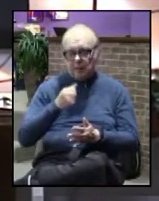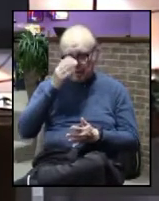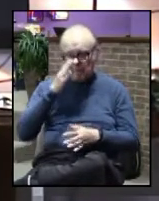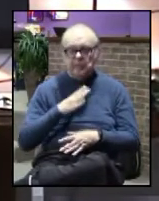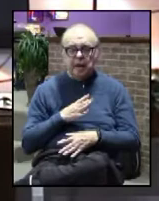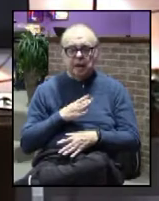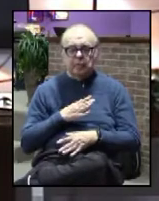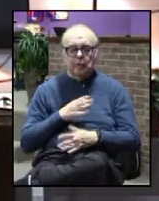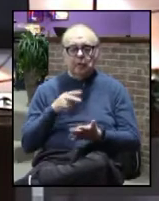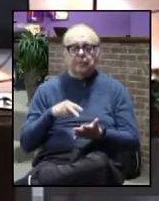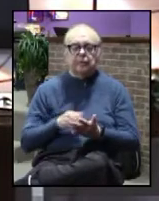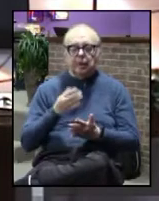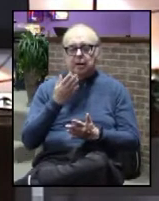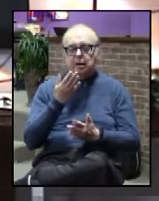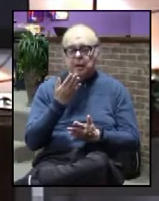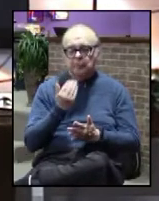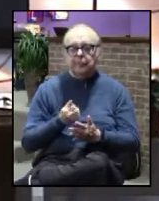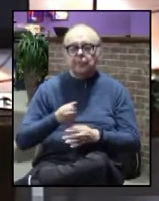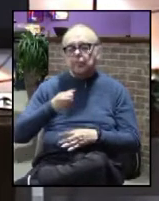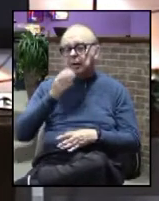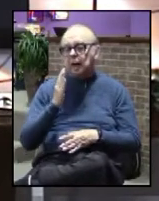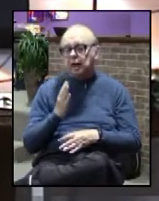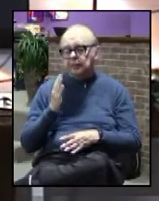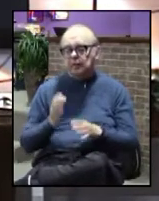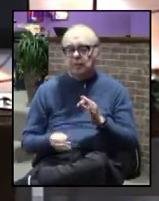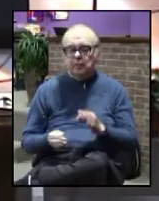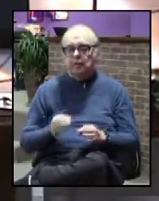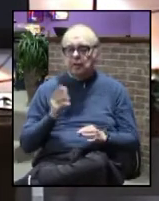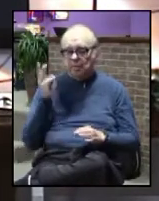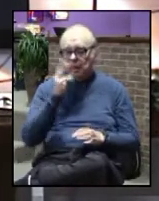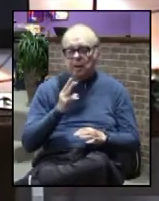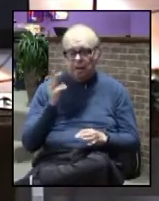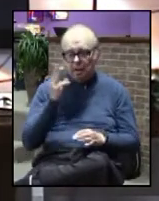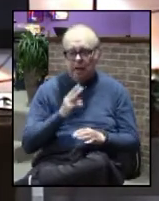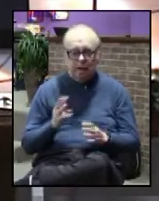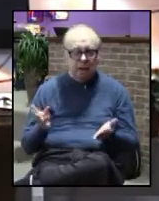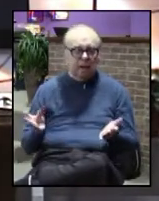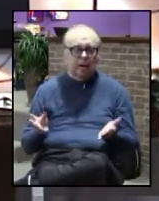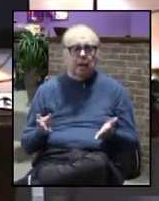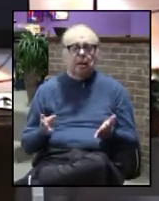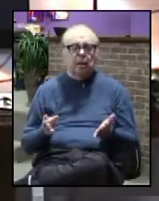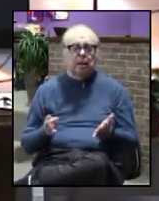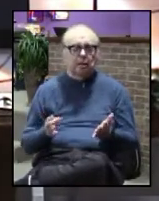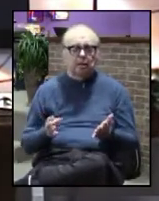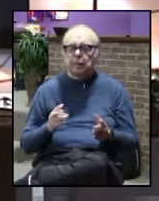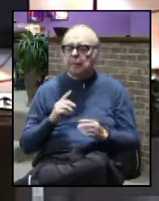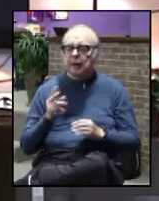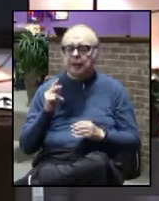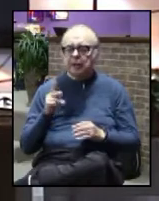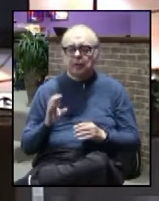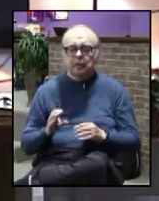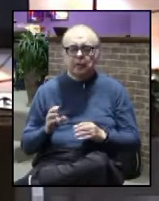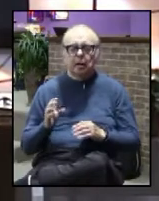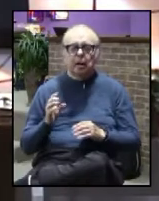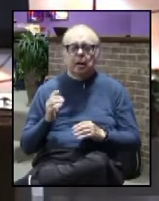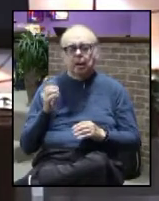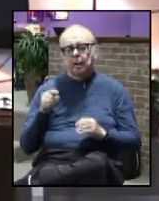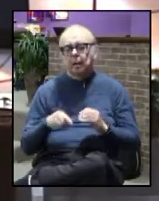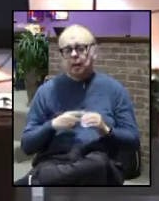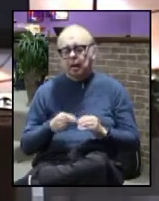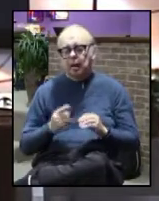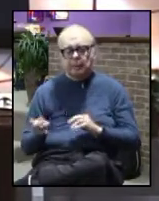God as our judge. So quit worrying about what man can do to you, and be very concerned about what